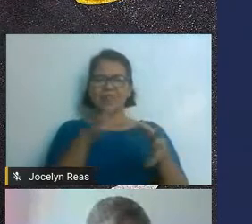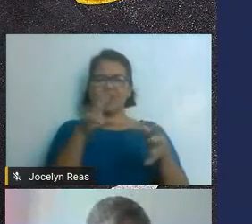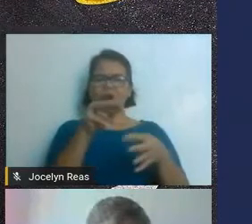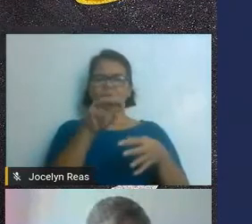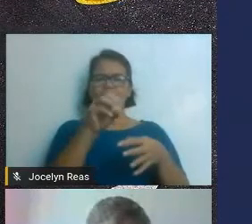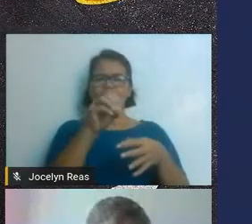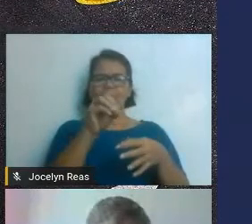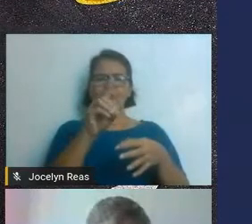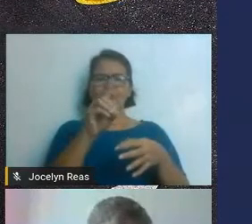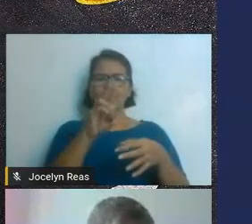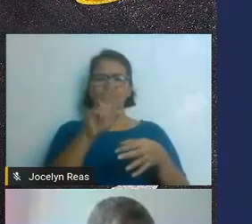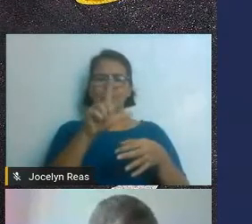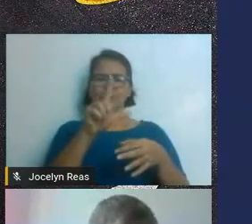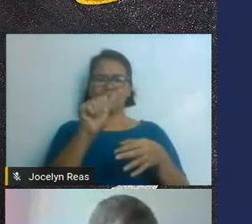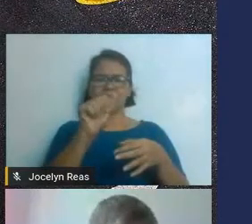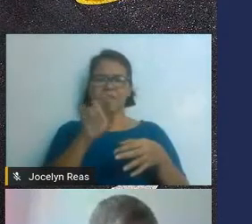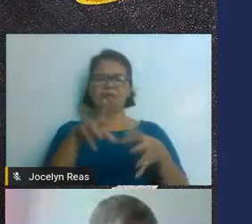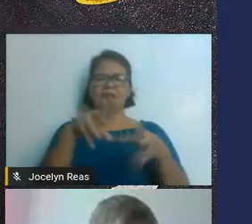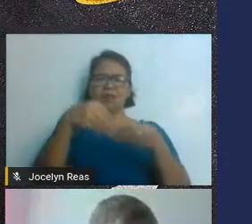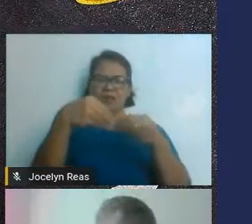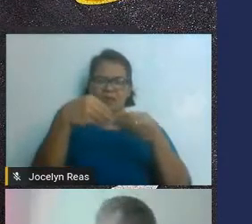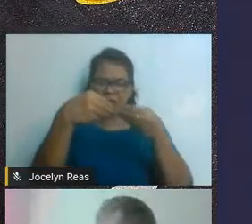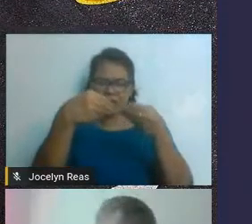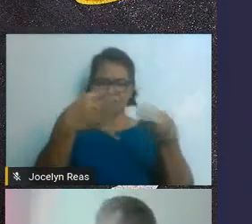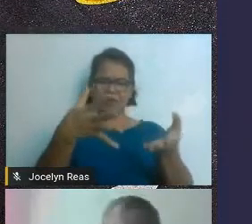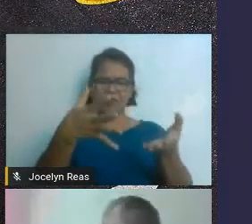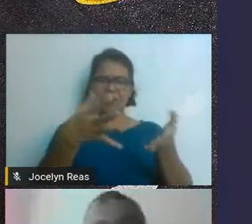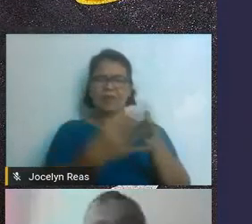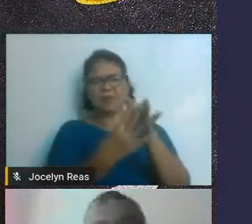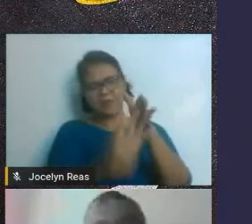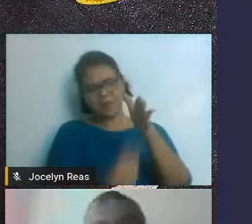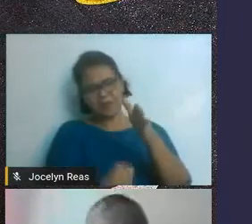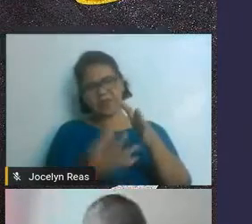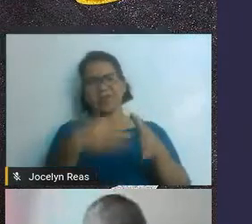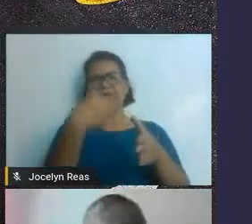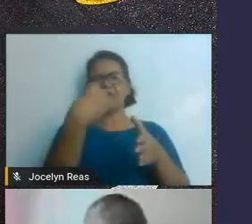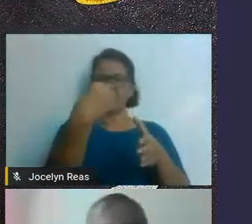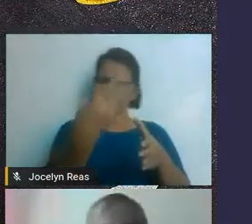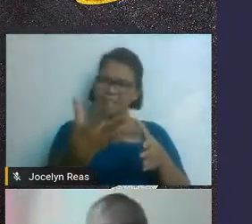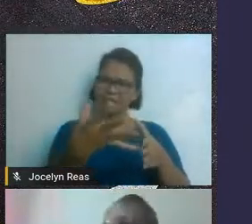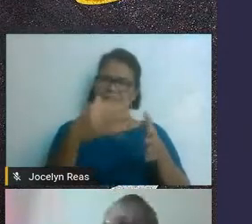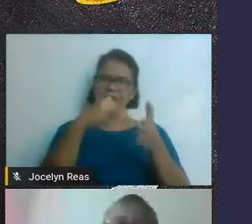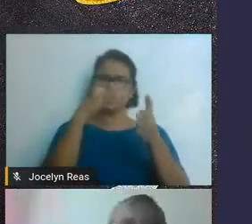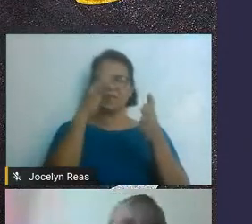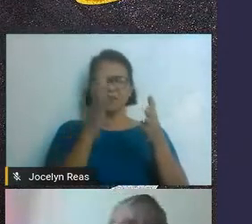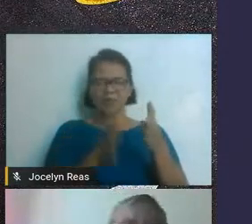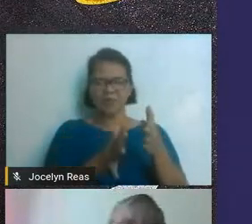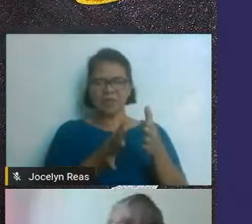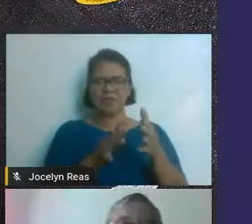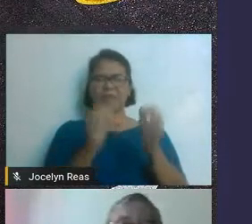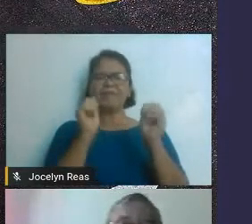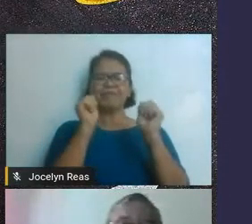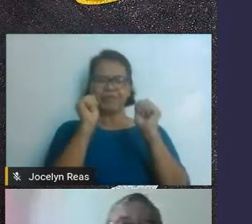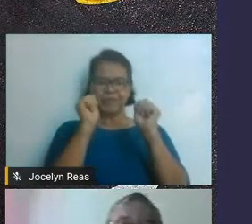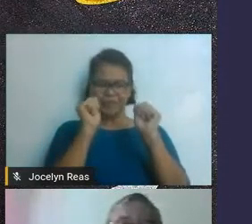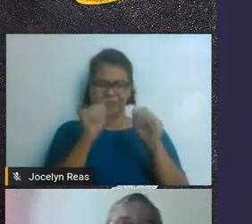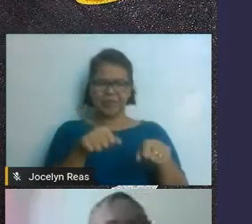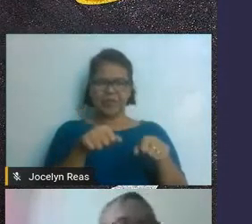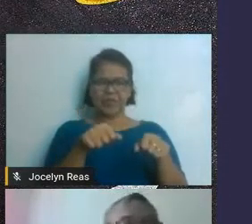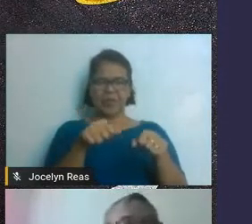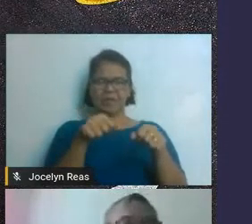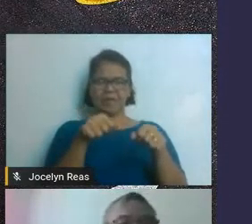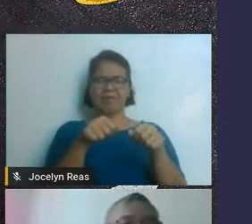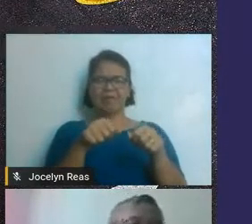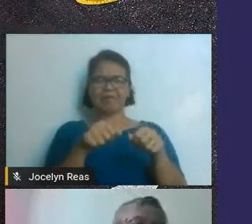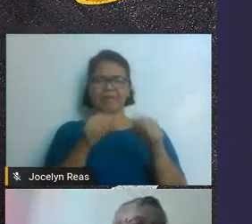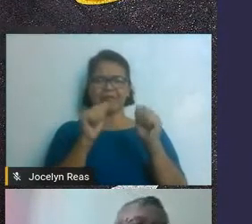modules, either printed or digital. So pwede rin kasi, yung printed, yung alam natin yan, kaming mga